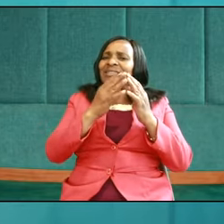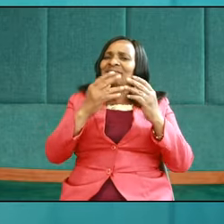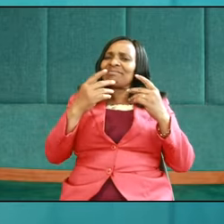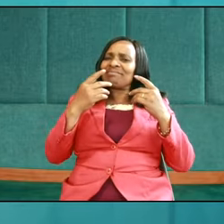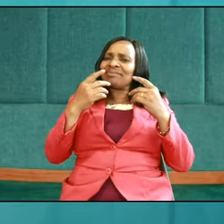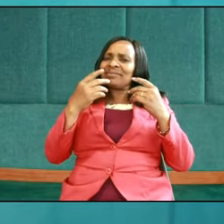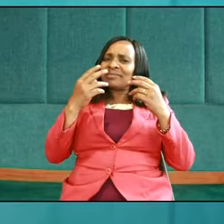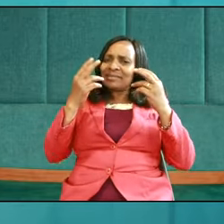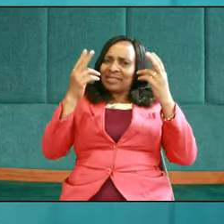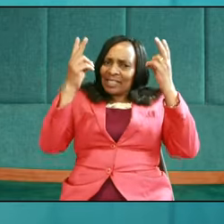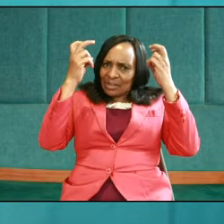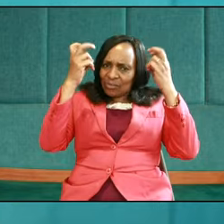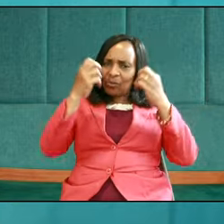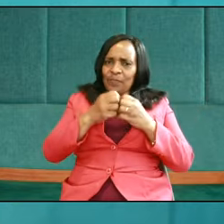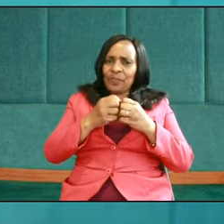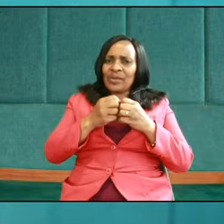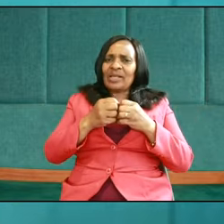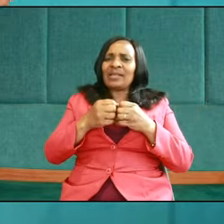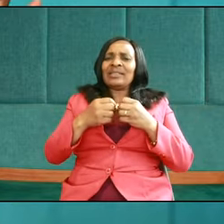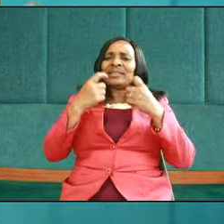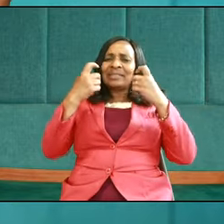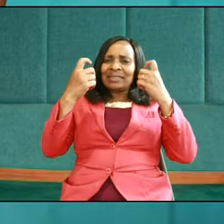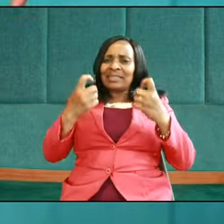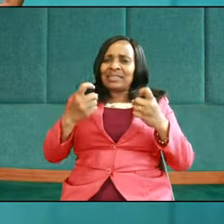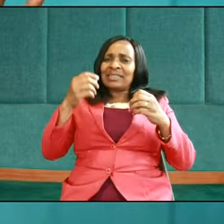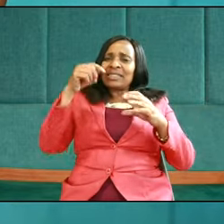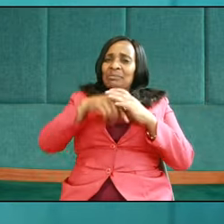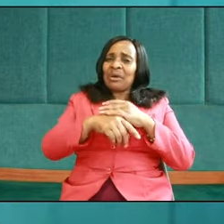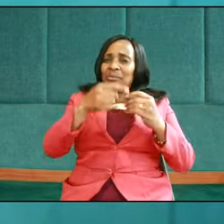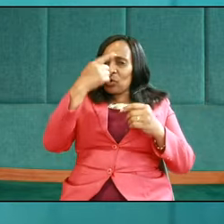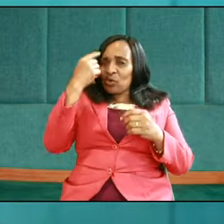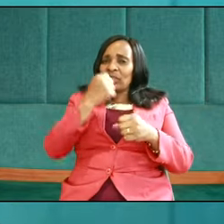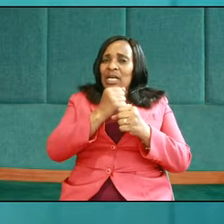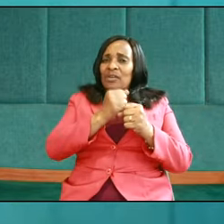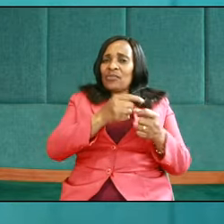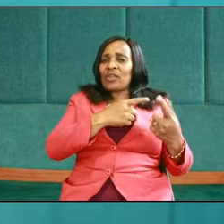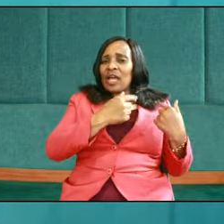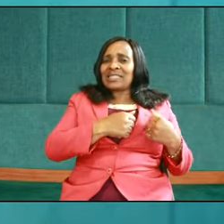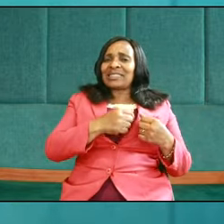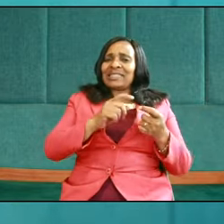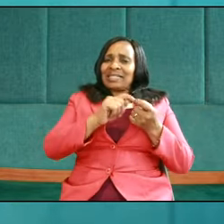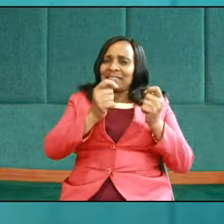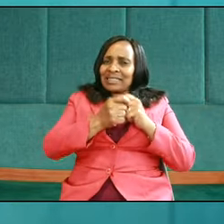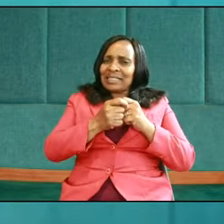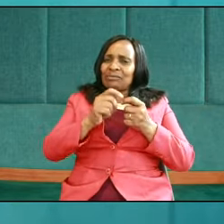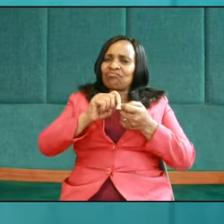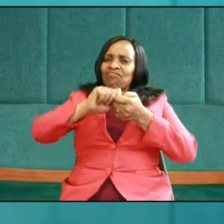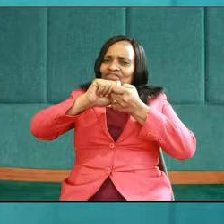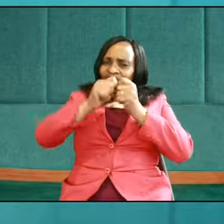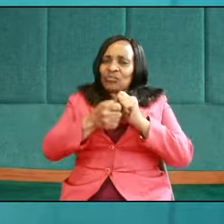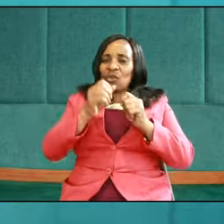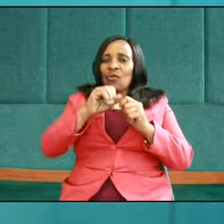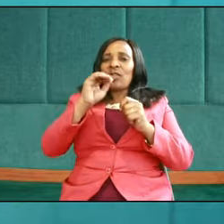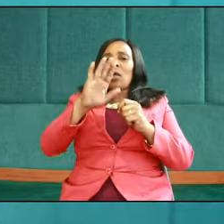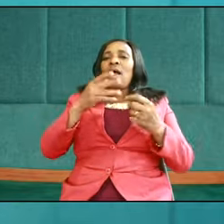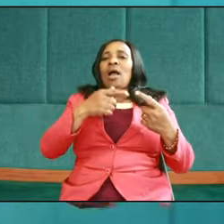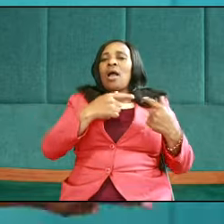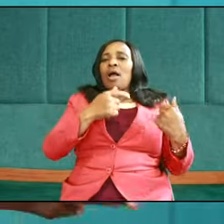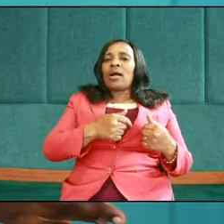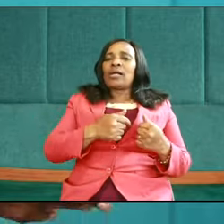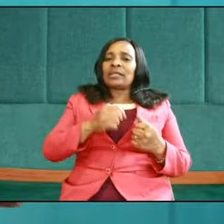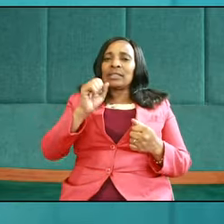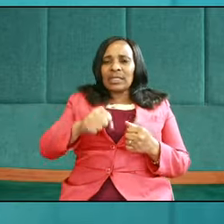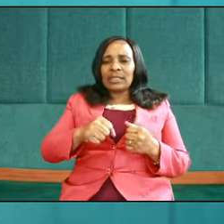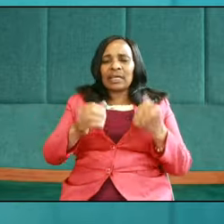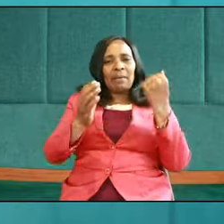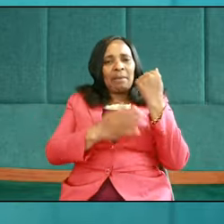is deeper because it deals with the heart, and it's the turning and the twisting of your heart. So I think we should think of it more of, yes, it is a